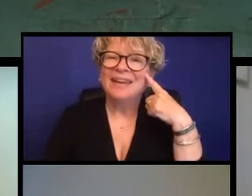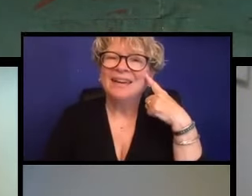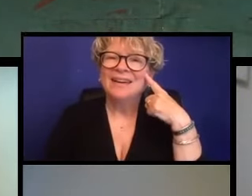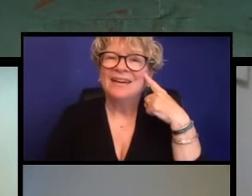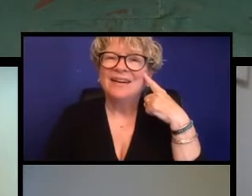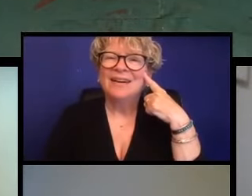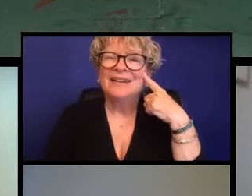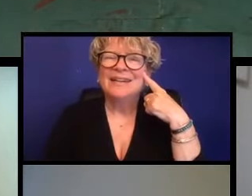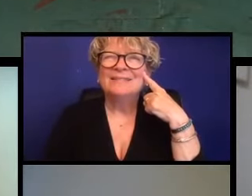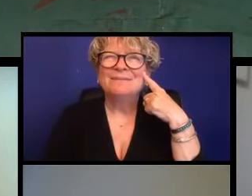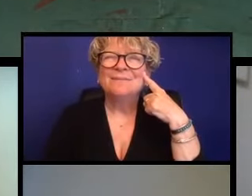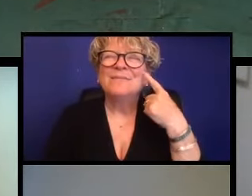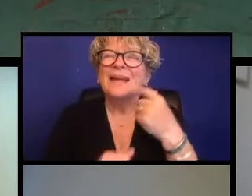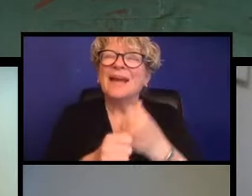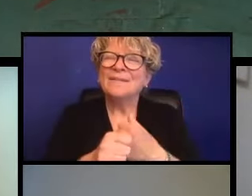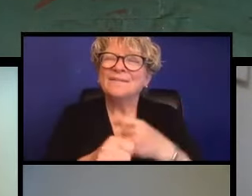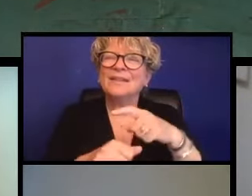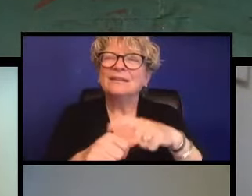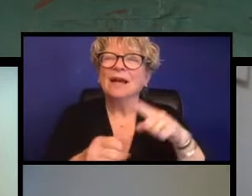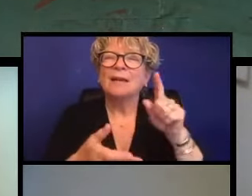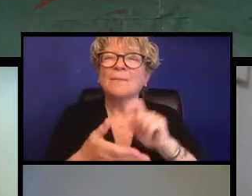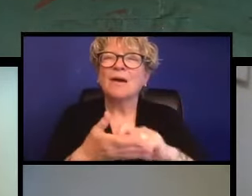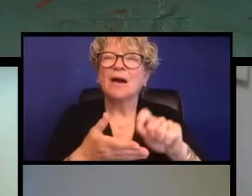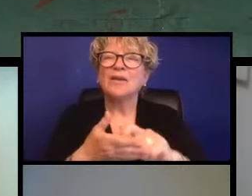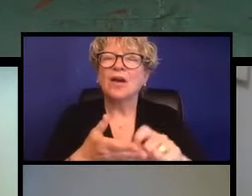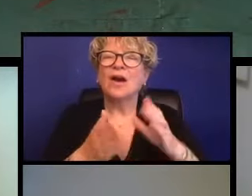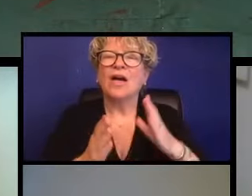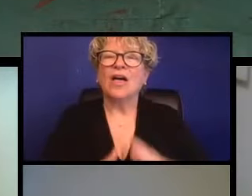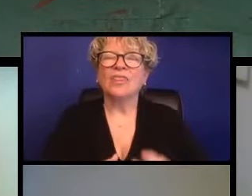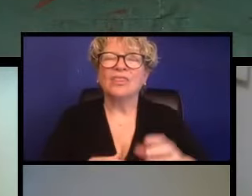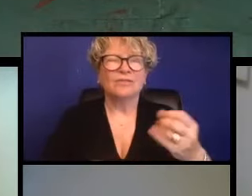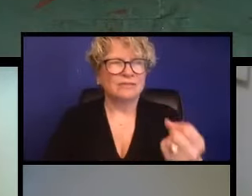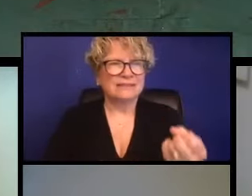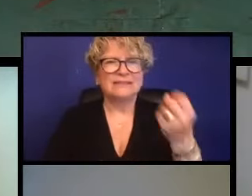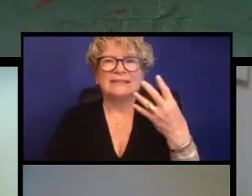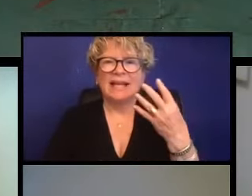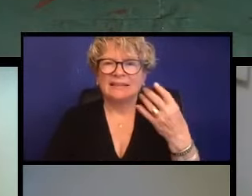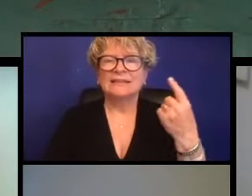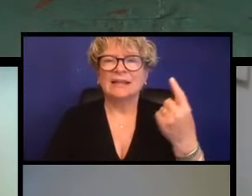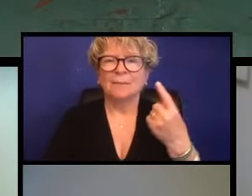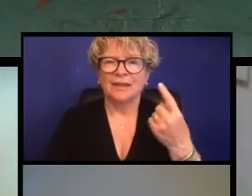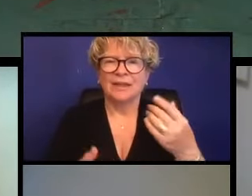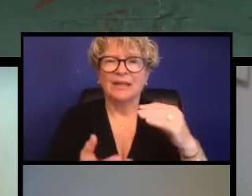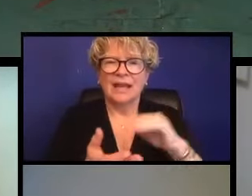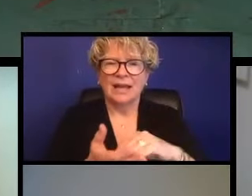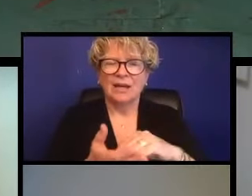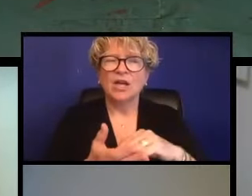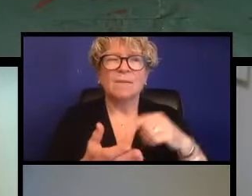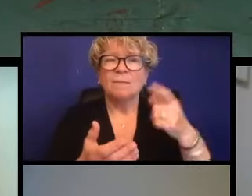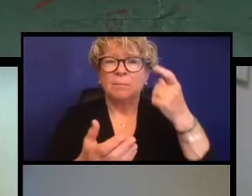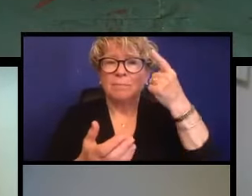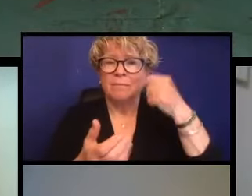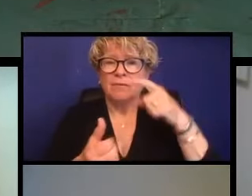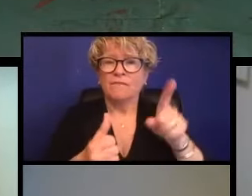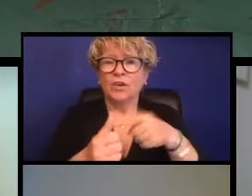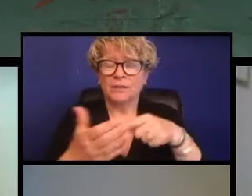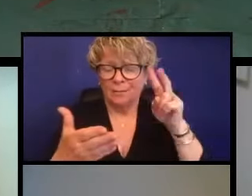Every time an author sends something again after being rejected,